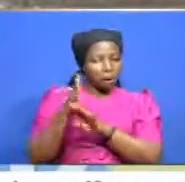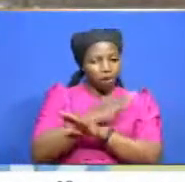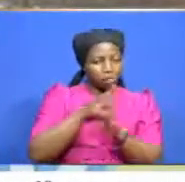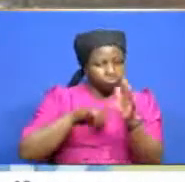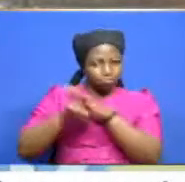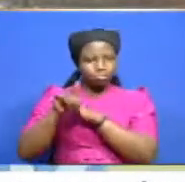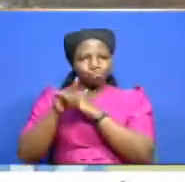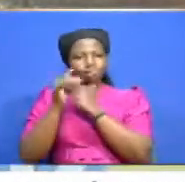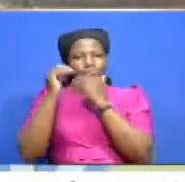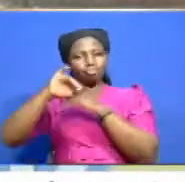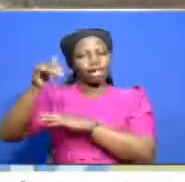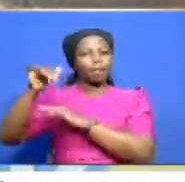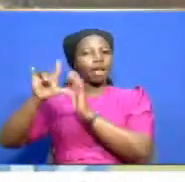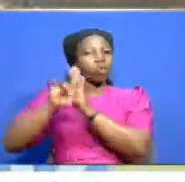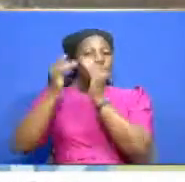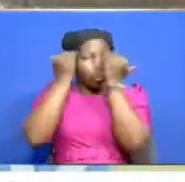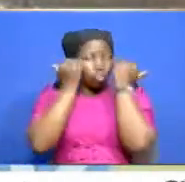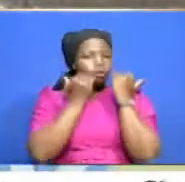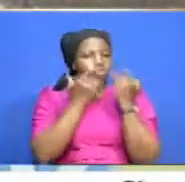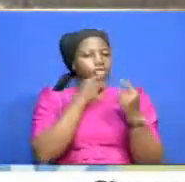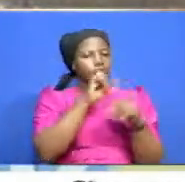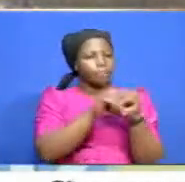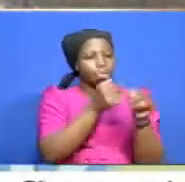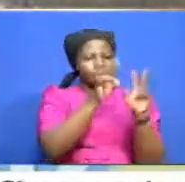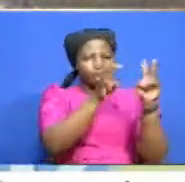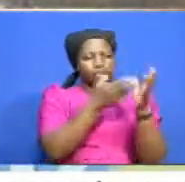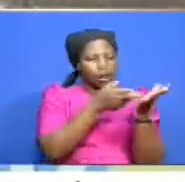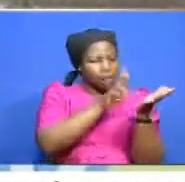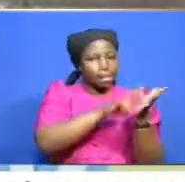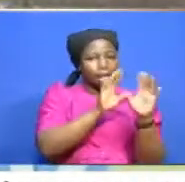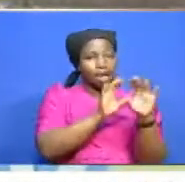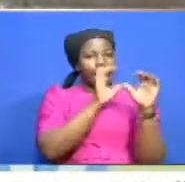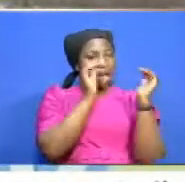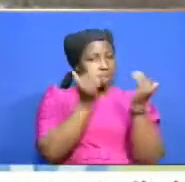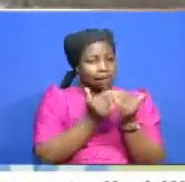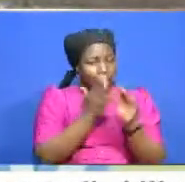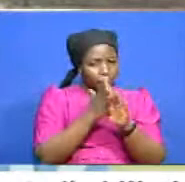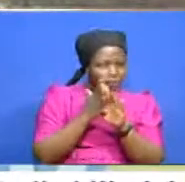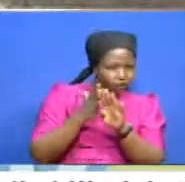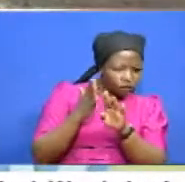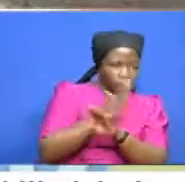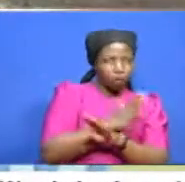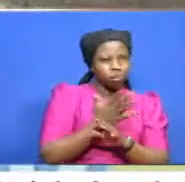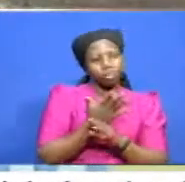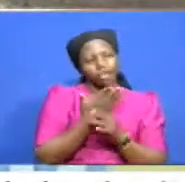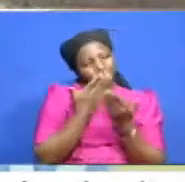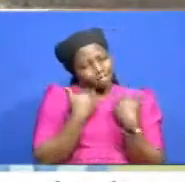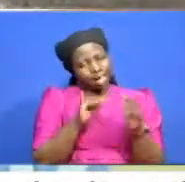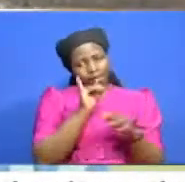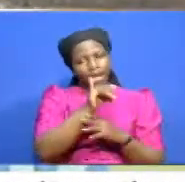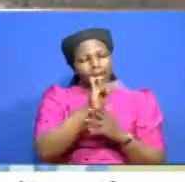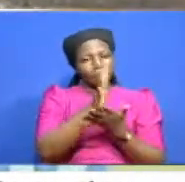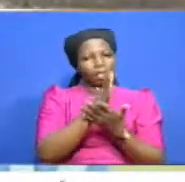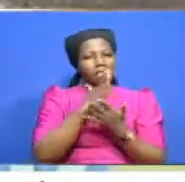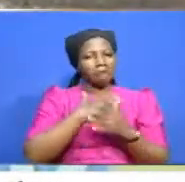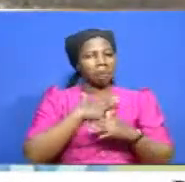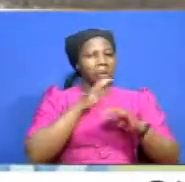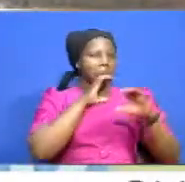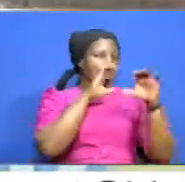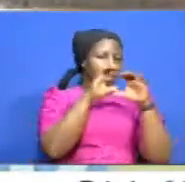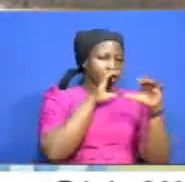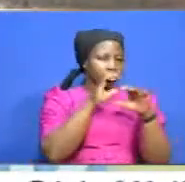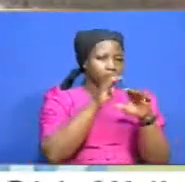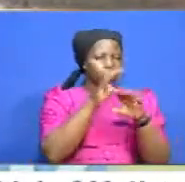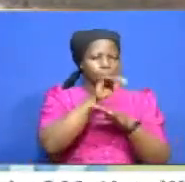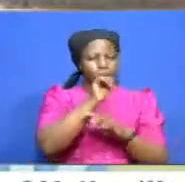you were talking about this issue of repeating of classes. And before we just wrap up that part of our conversation, from